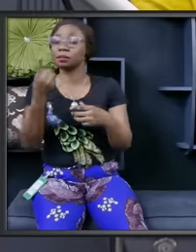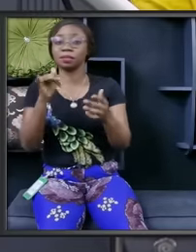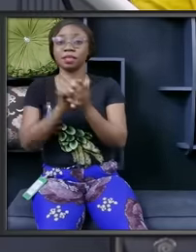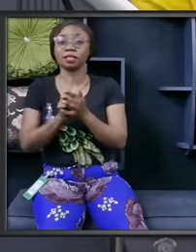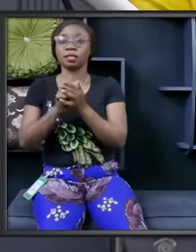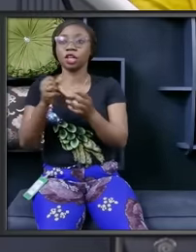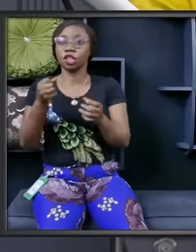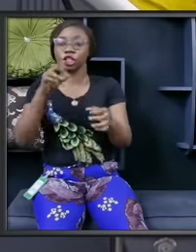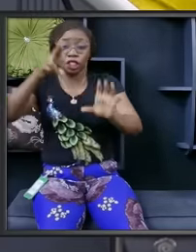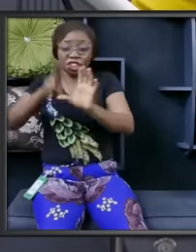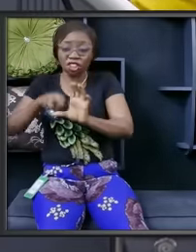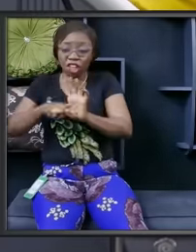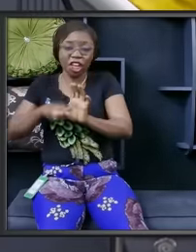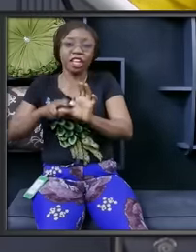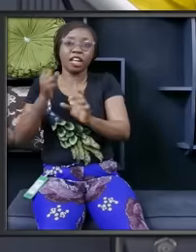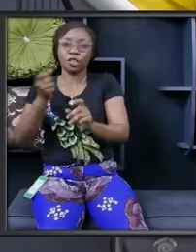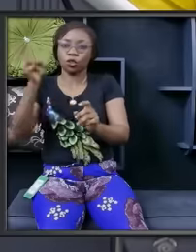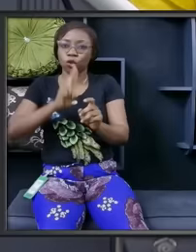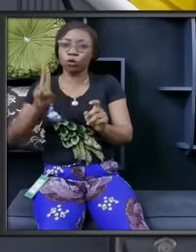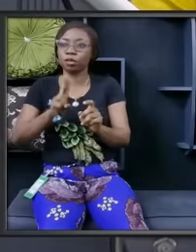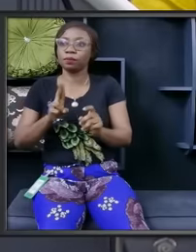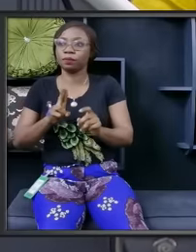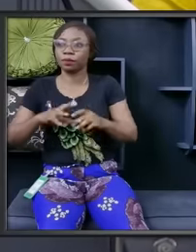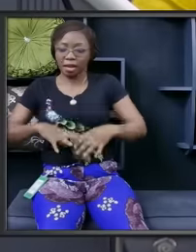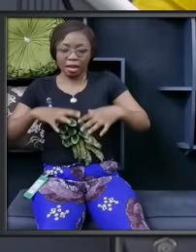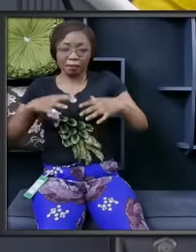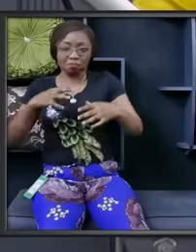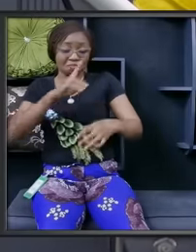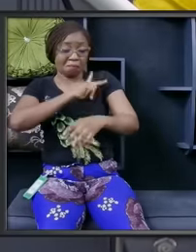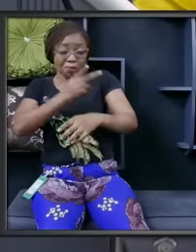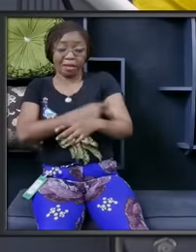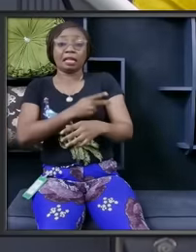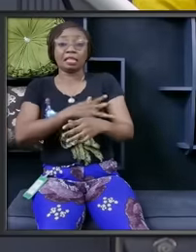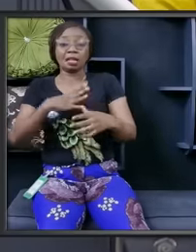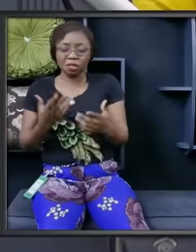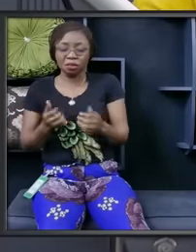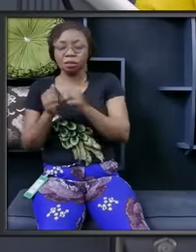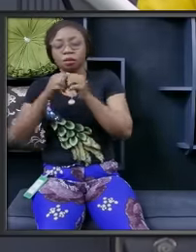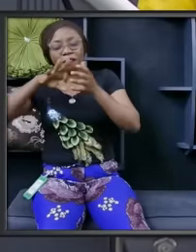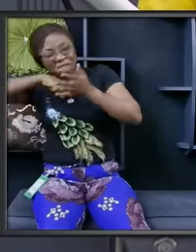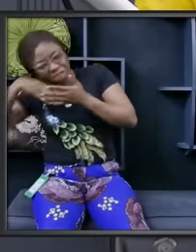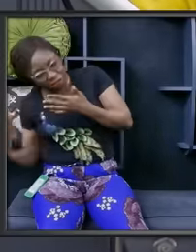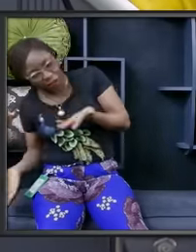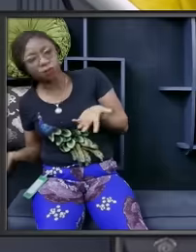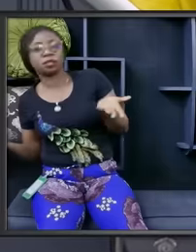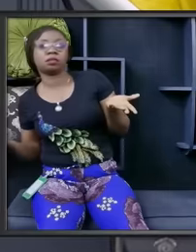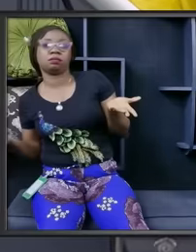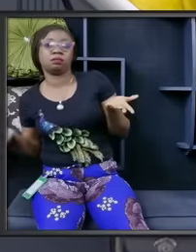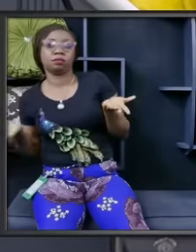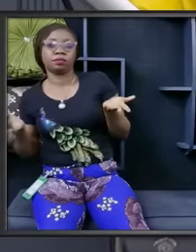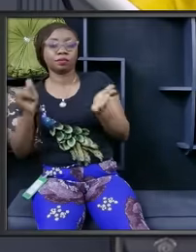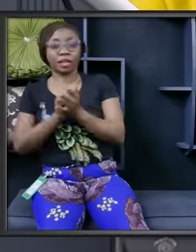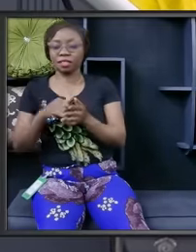tool. So I don't you know faint what as you I faint. I carry the belly faint on top of the water. So now